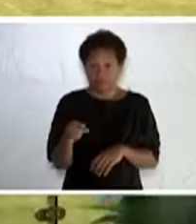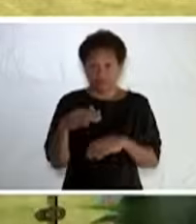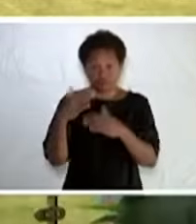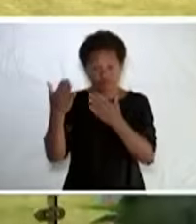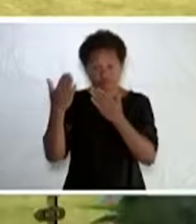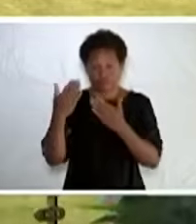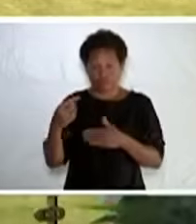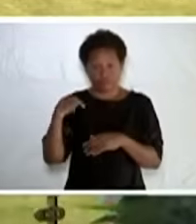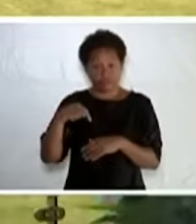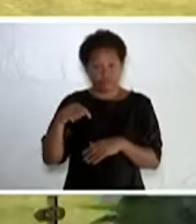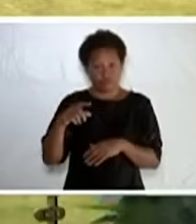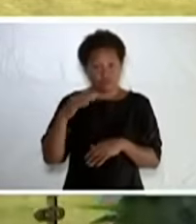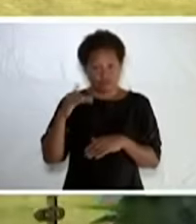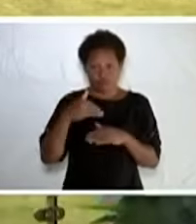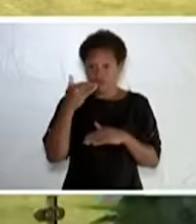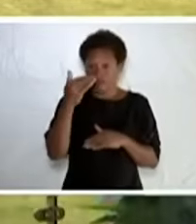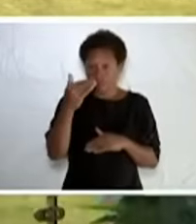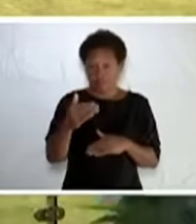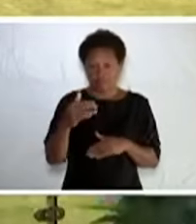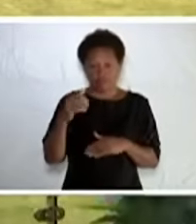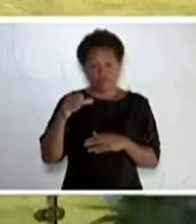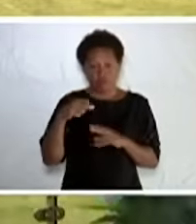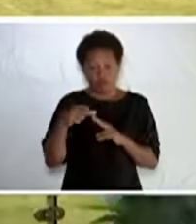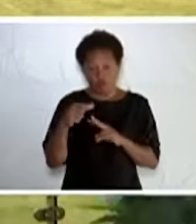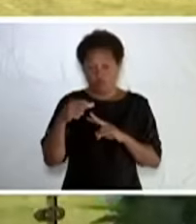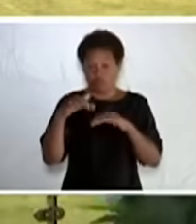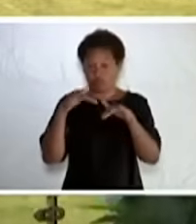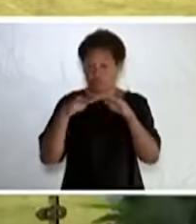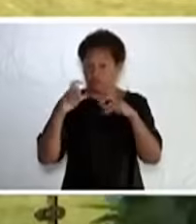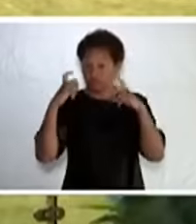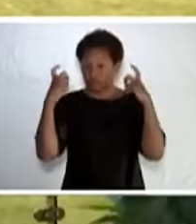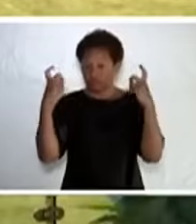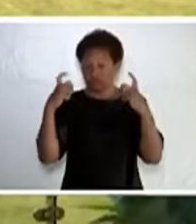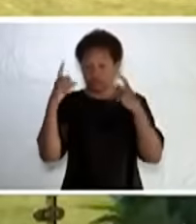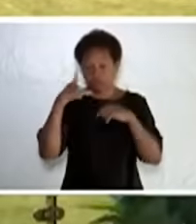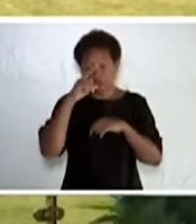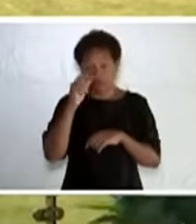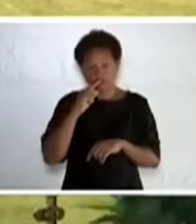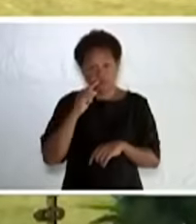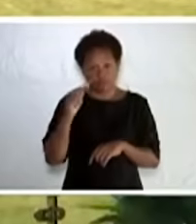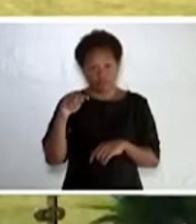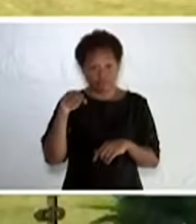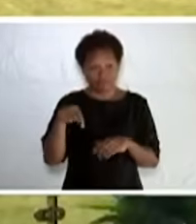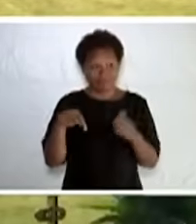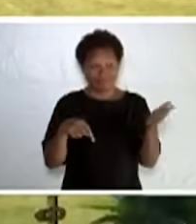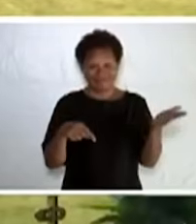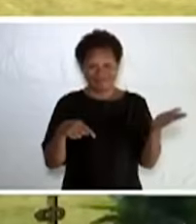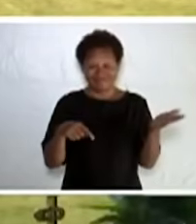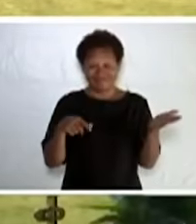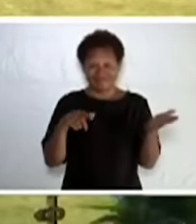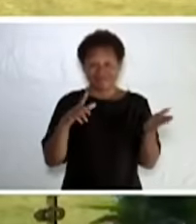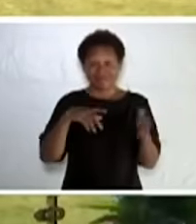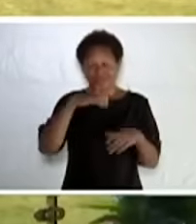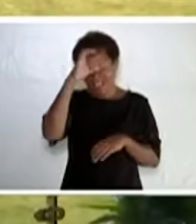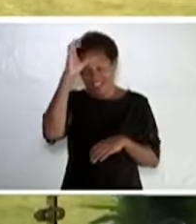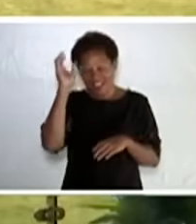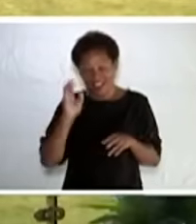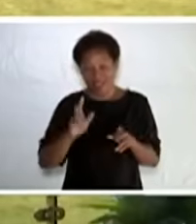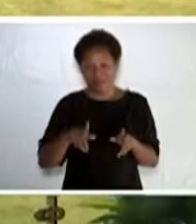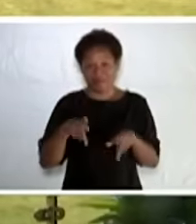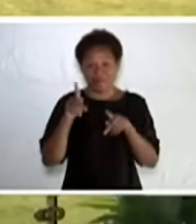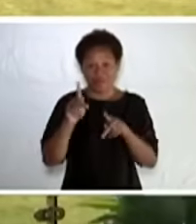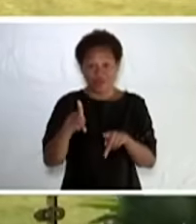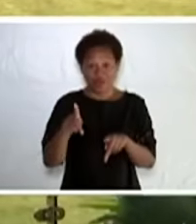to bring this day forward and also in the celebrations. As you can see around the Albert Park ground,